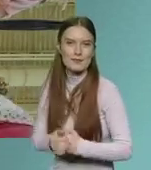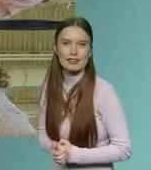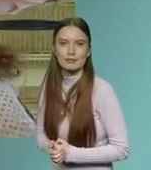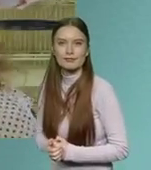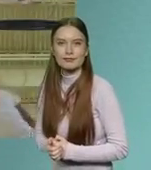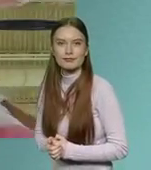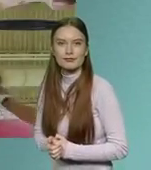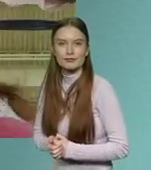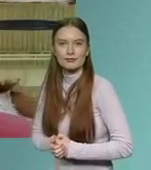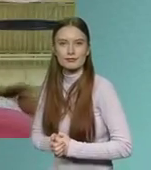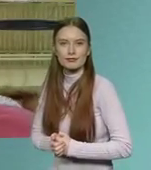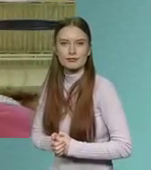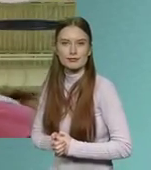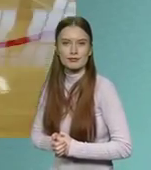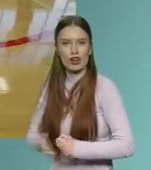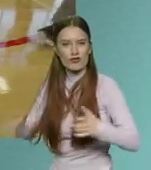Go